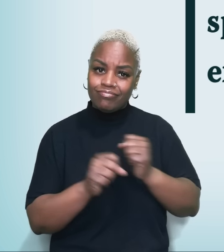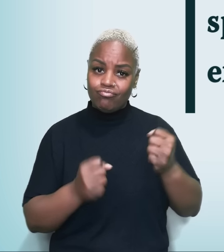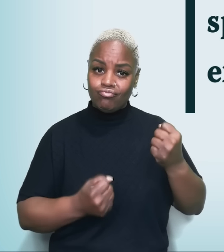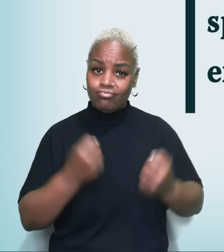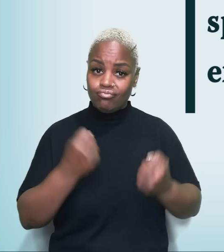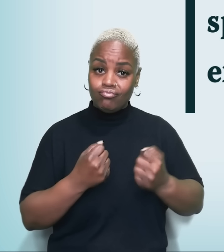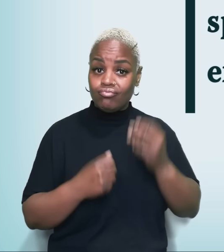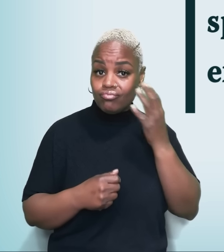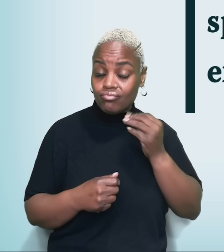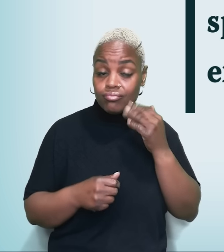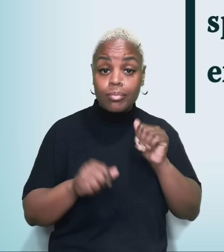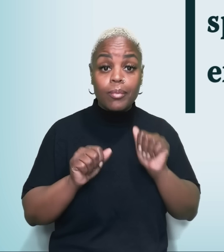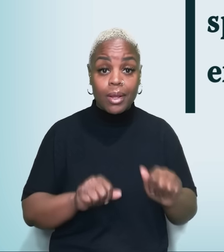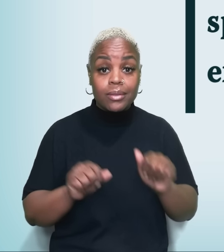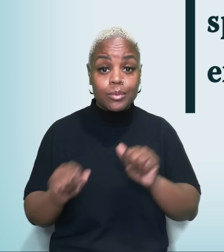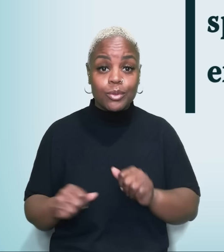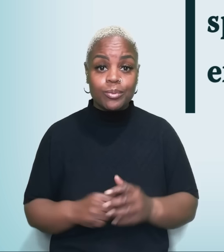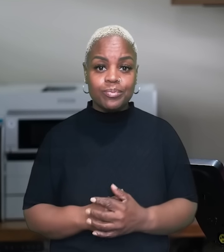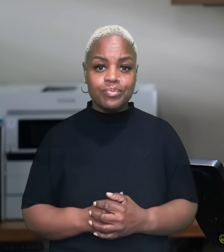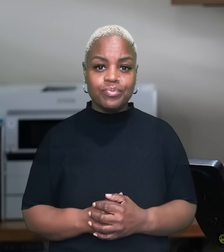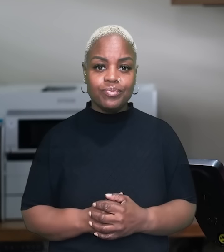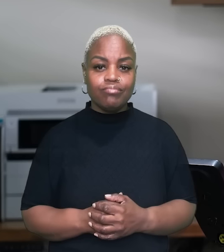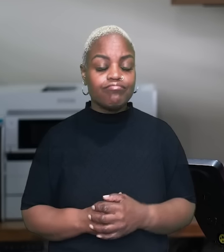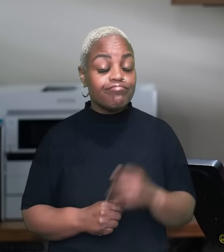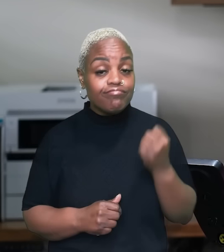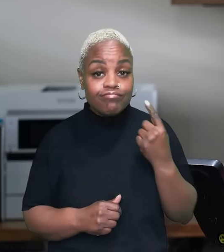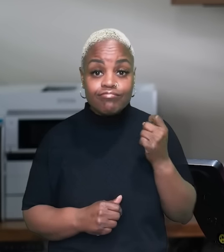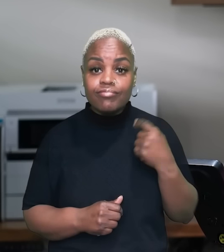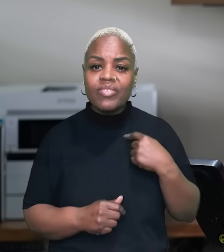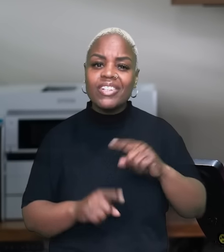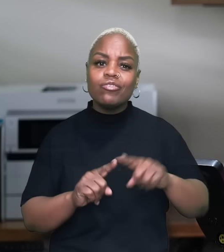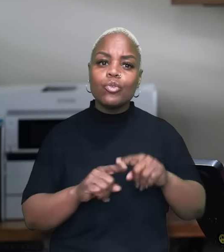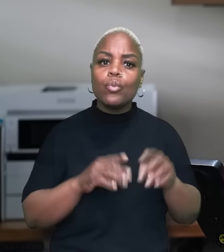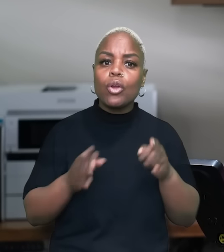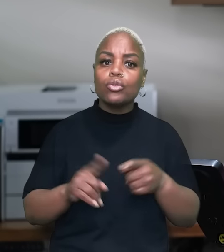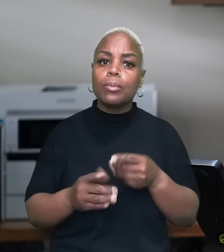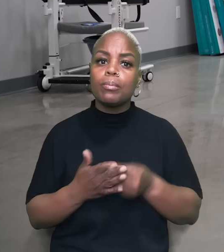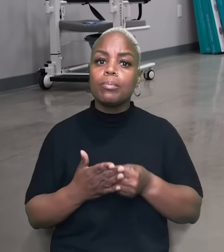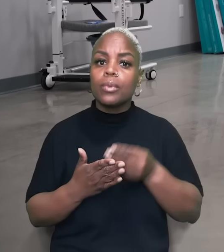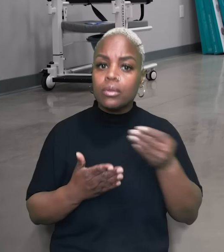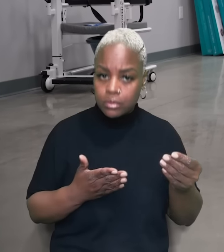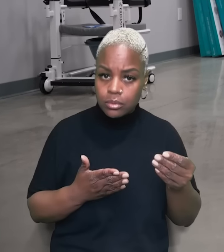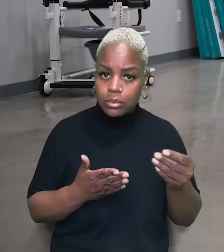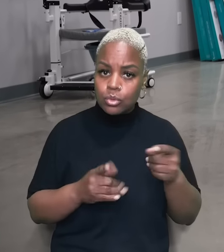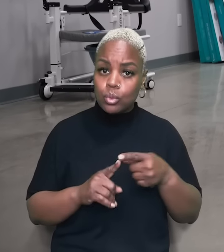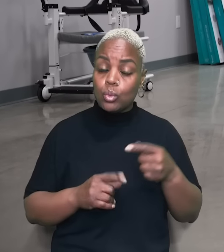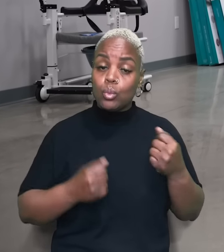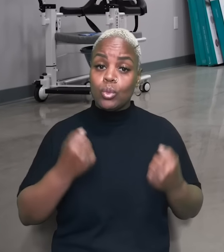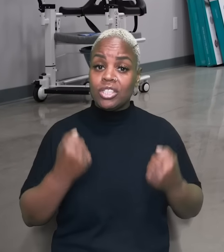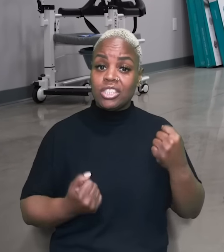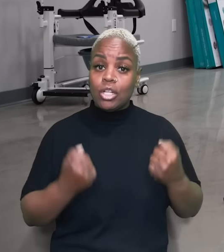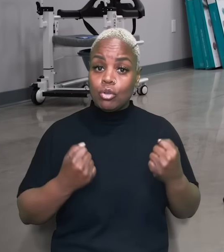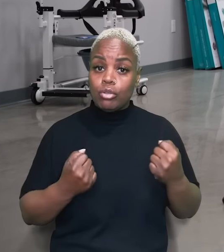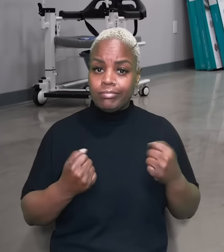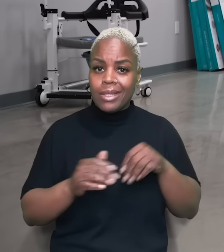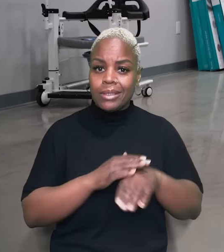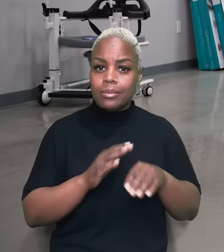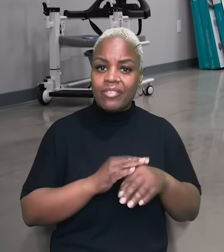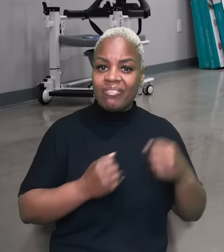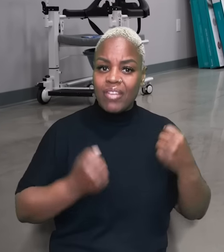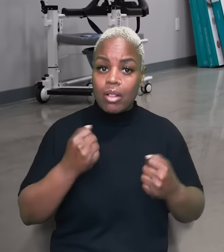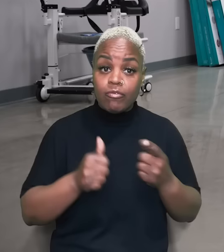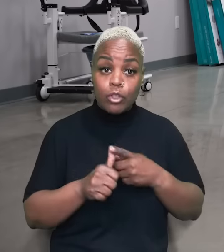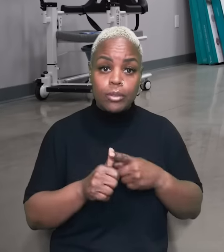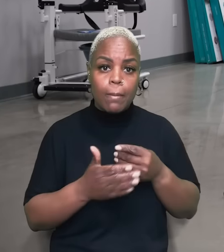safest driving experience possible. There are several different ways in order to purchase a wheelchair-accessible vehicle. First is buying it